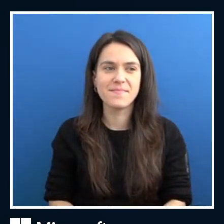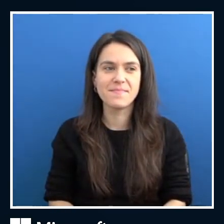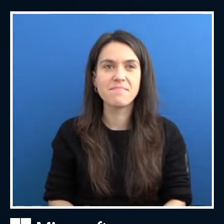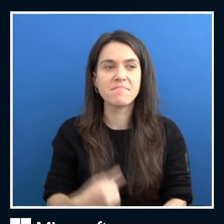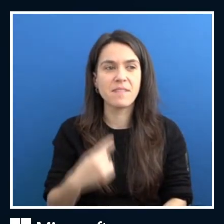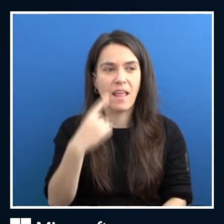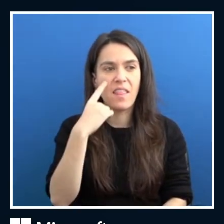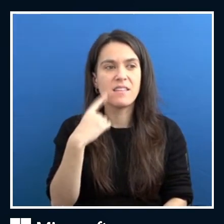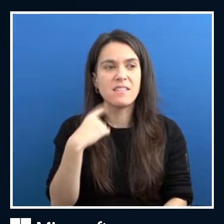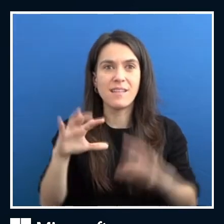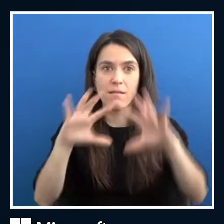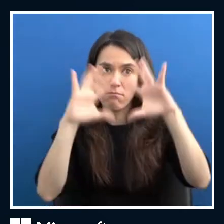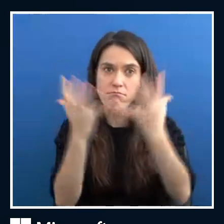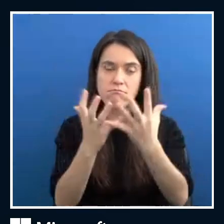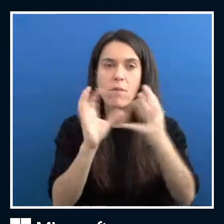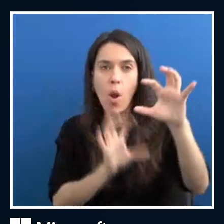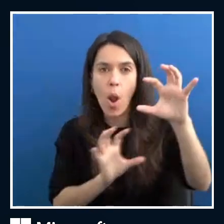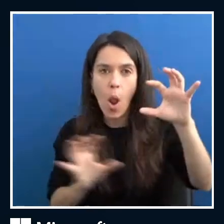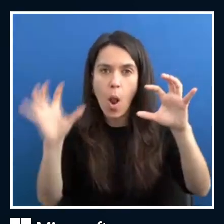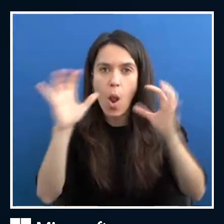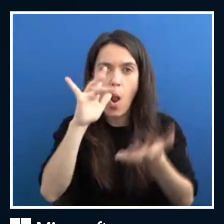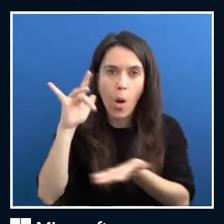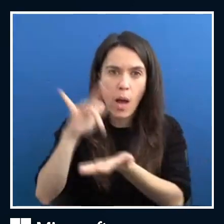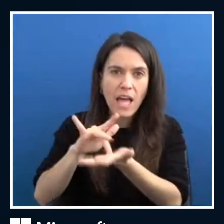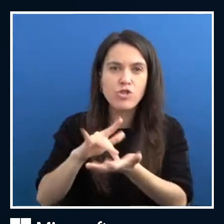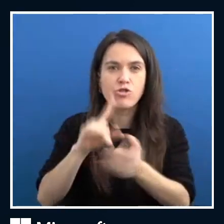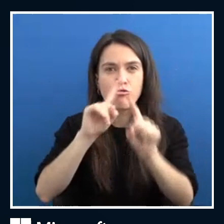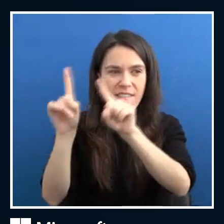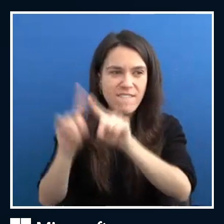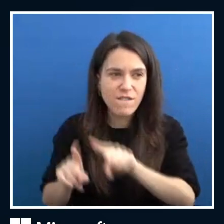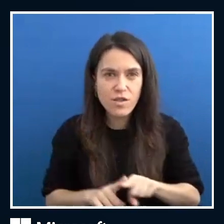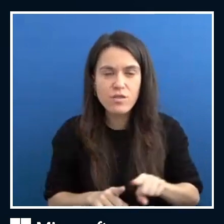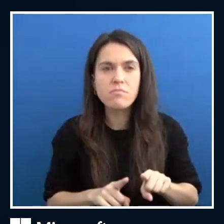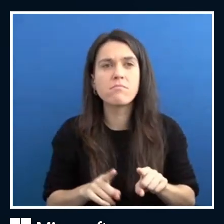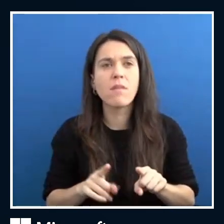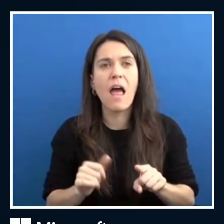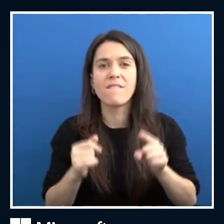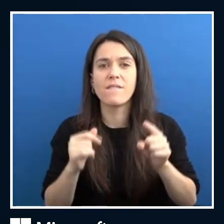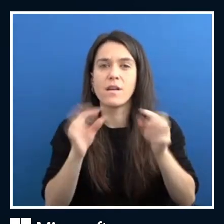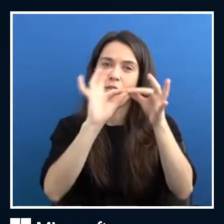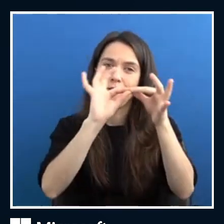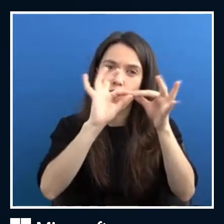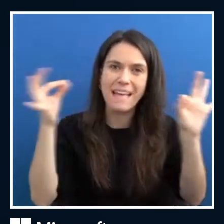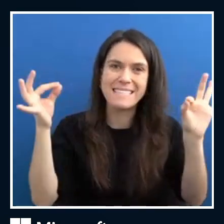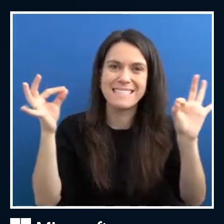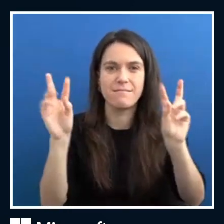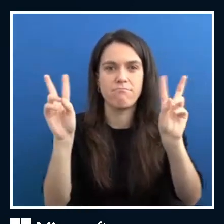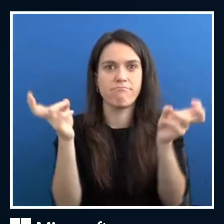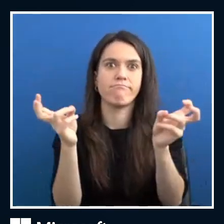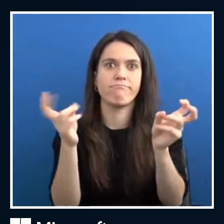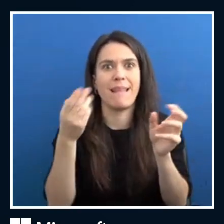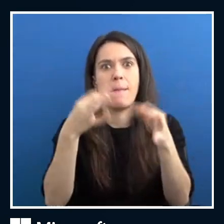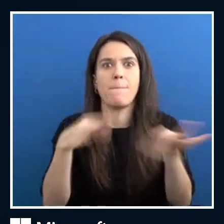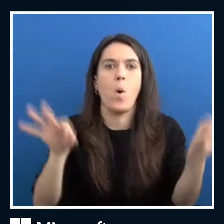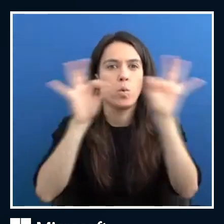locations. We have the key phrases, which words are important within our document.